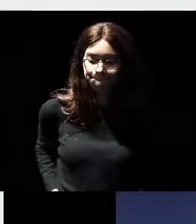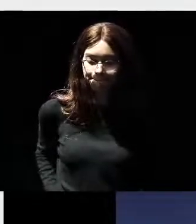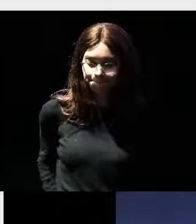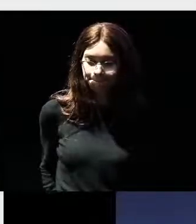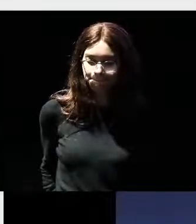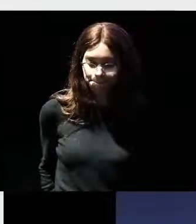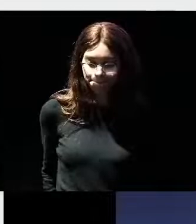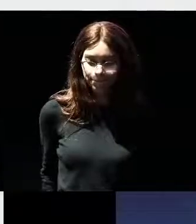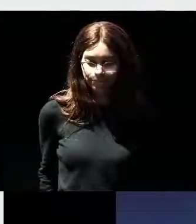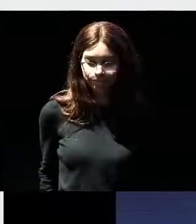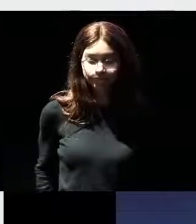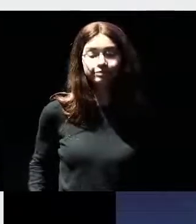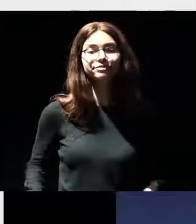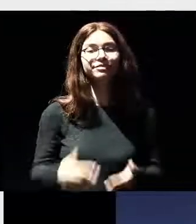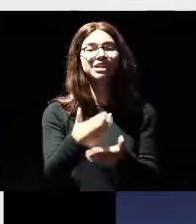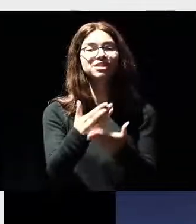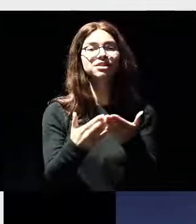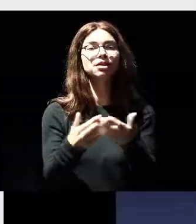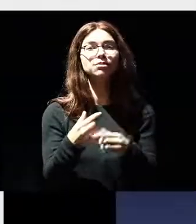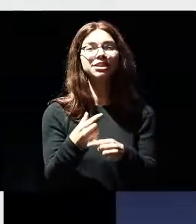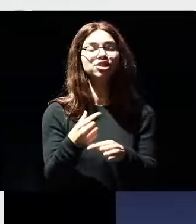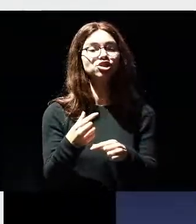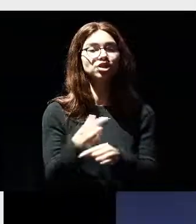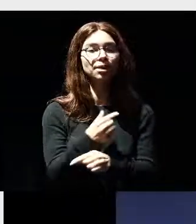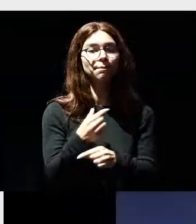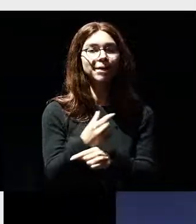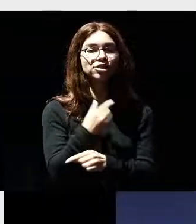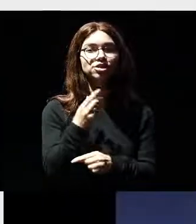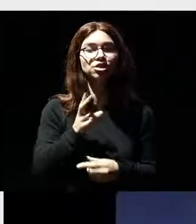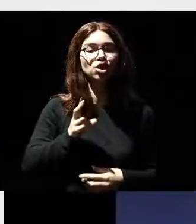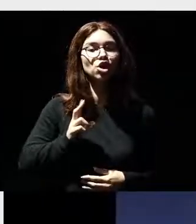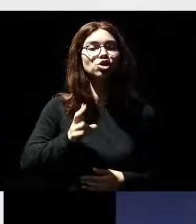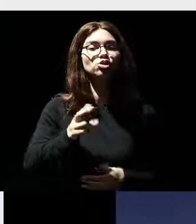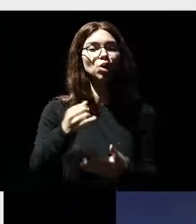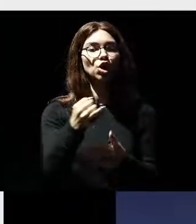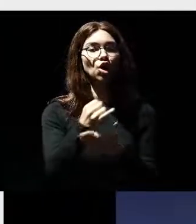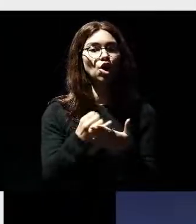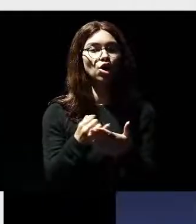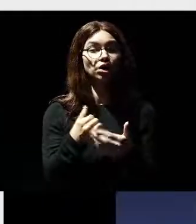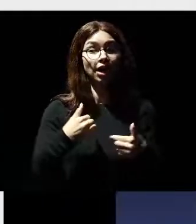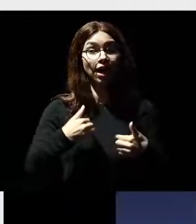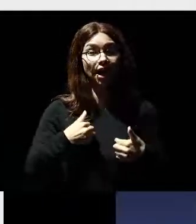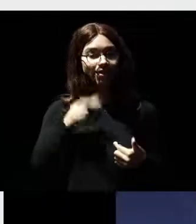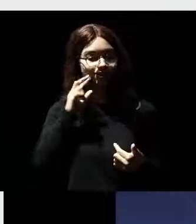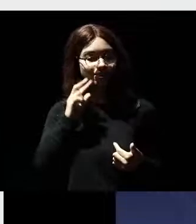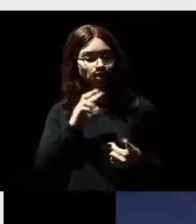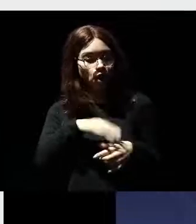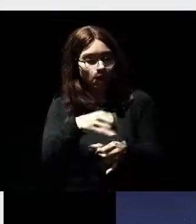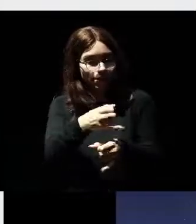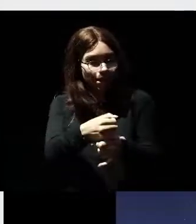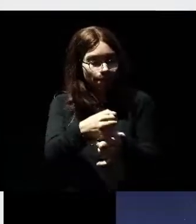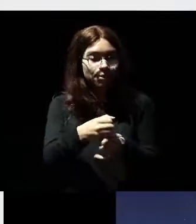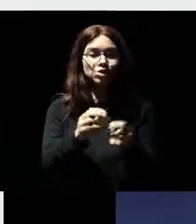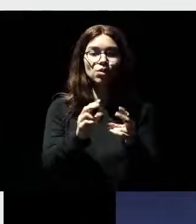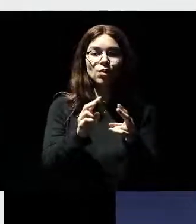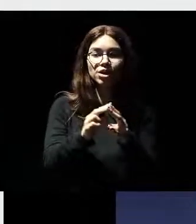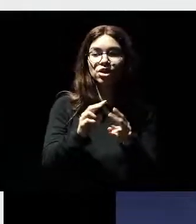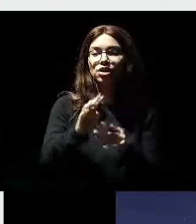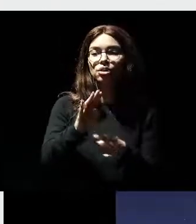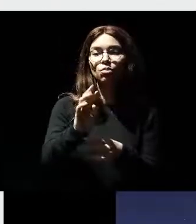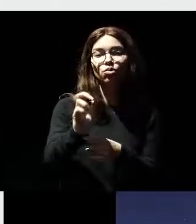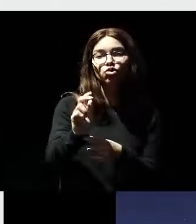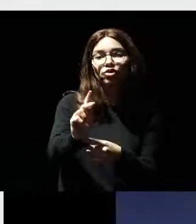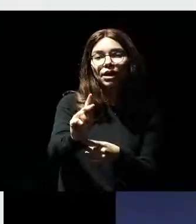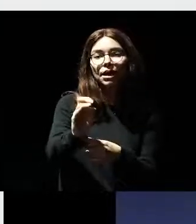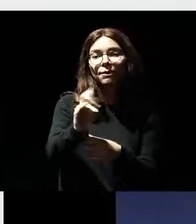of the geometric historic art that I've seen on the campus, whether it's the brick murals